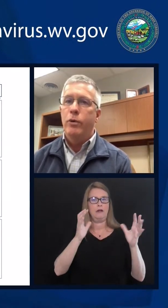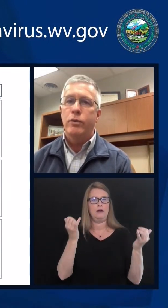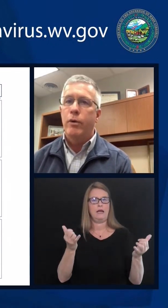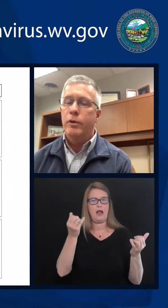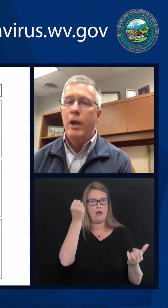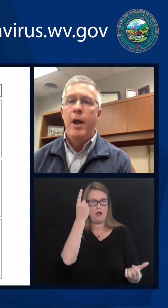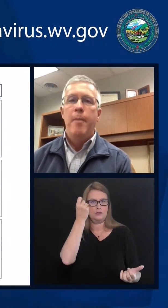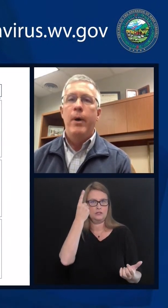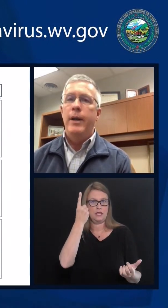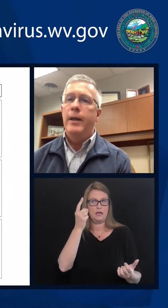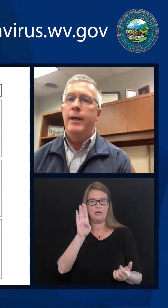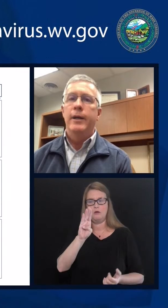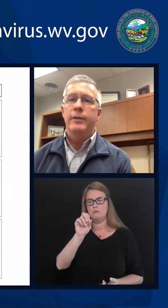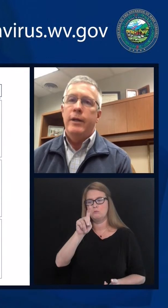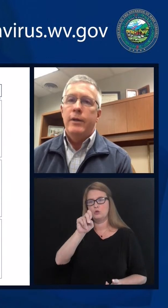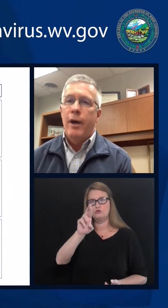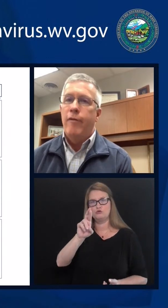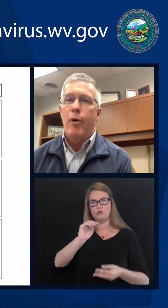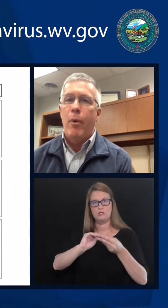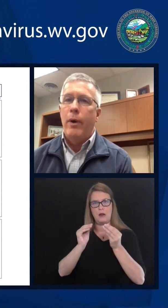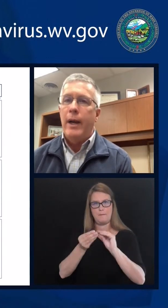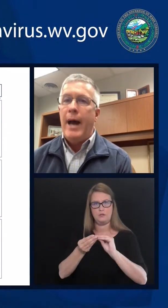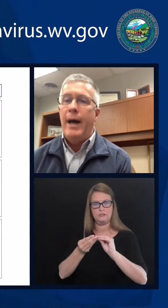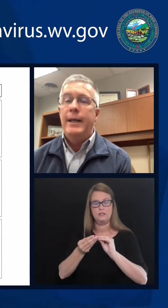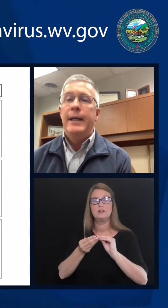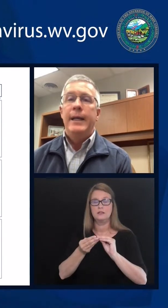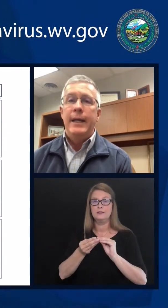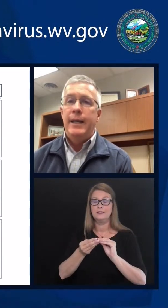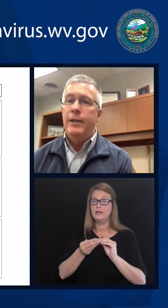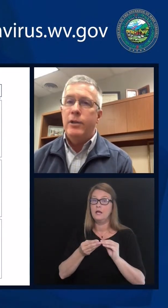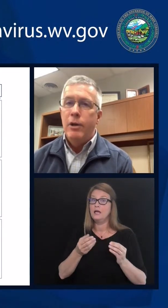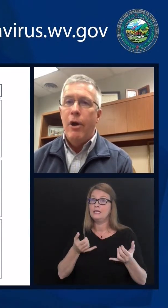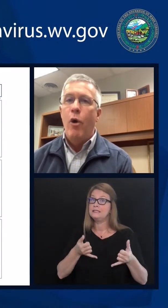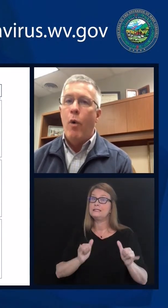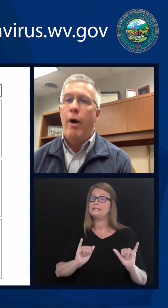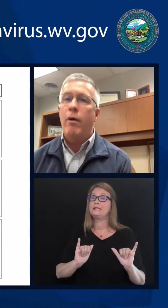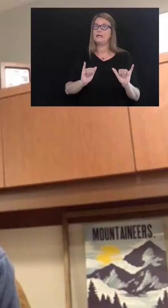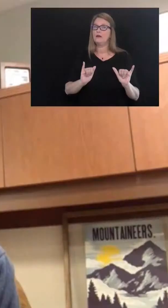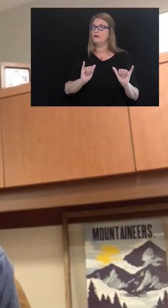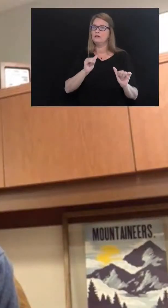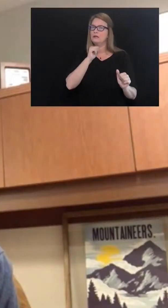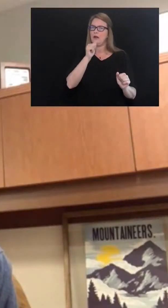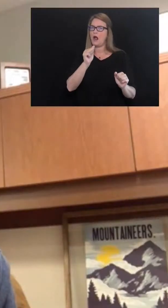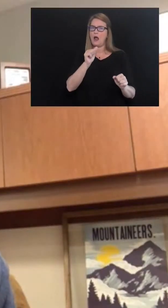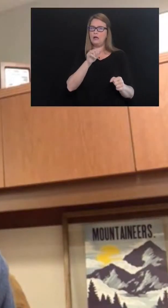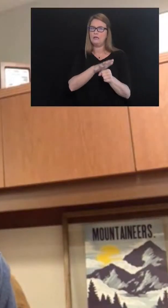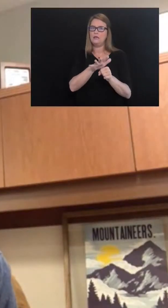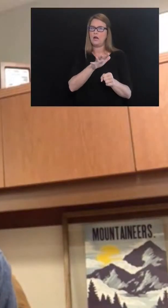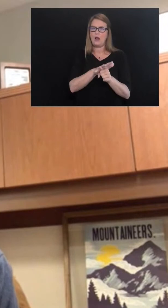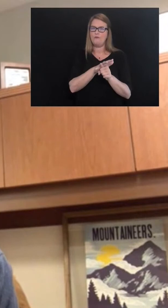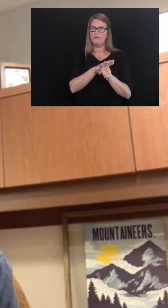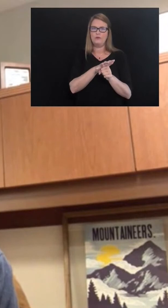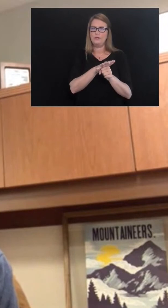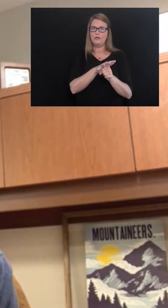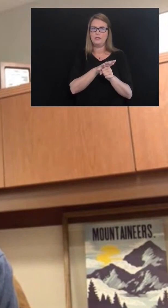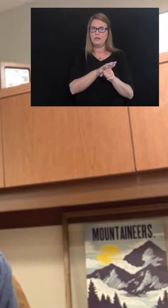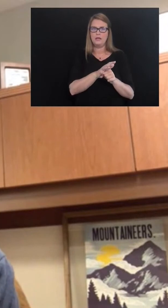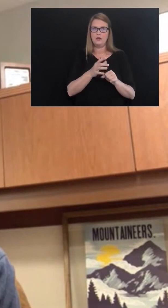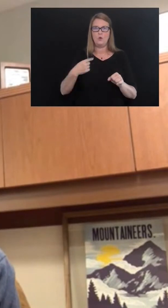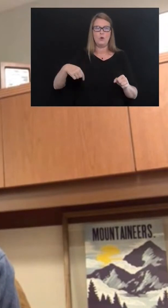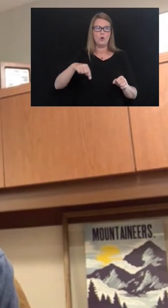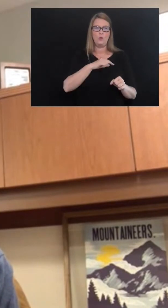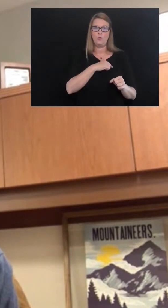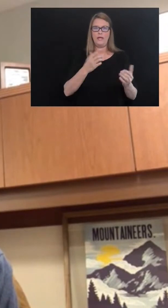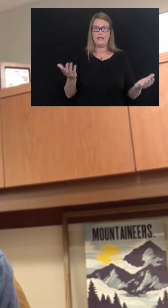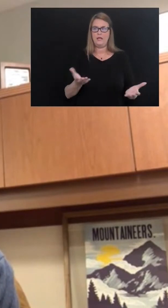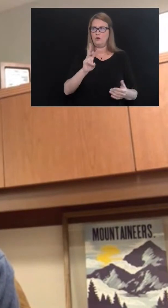with boosters, but it is, as the governor pointed out, it is nowhere close to where we West Virginia need